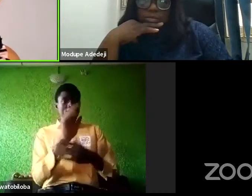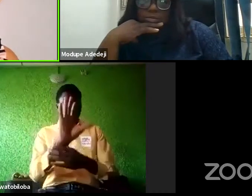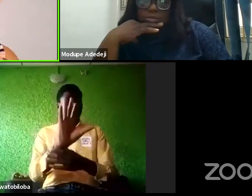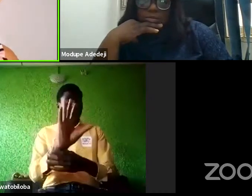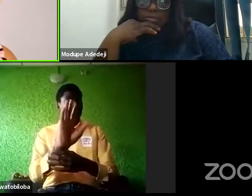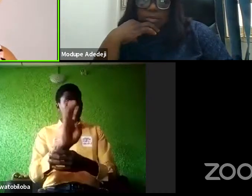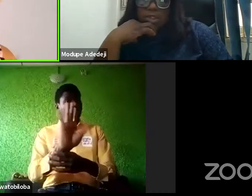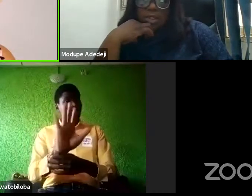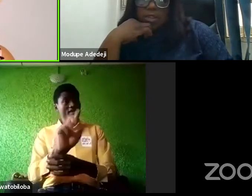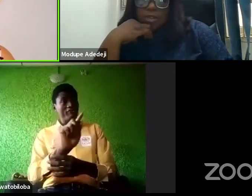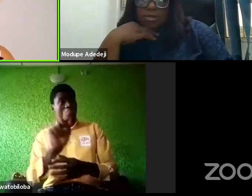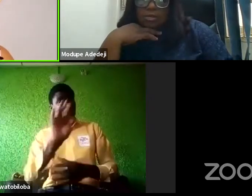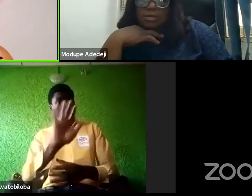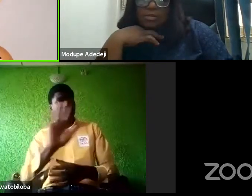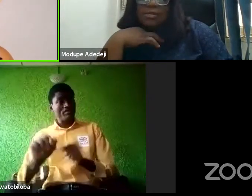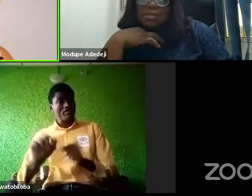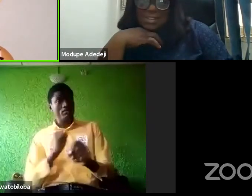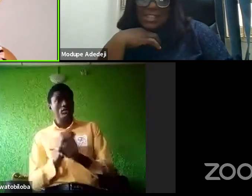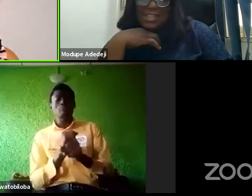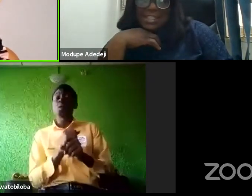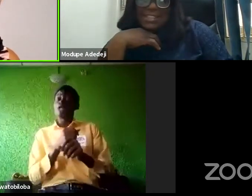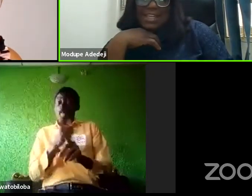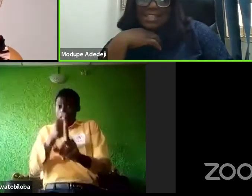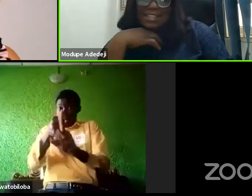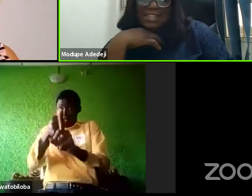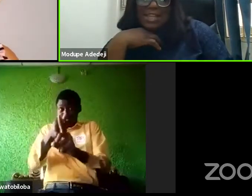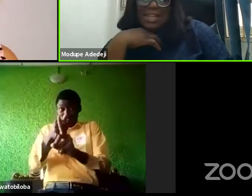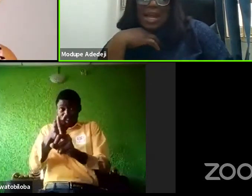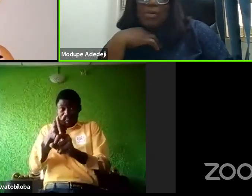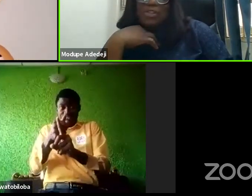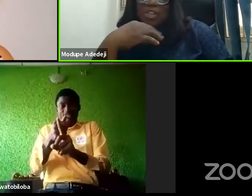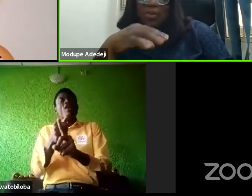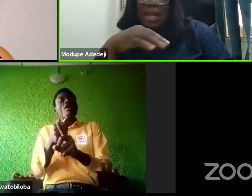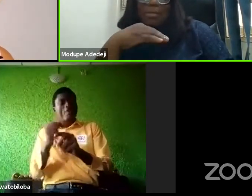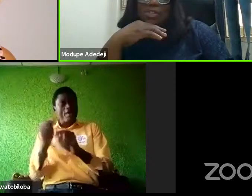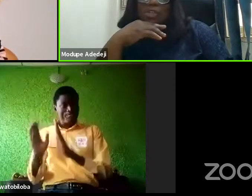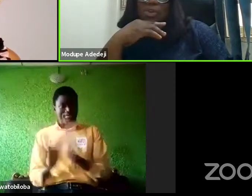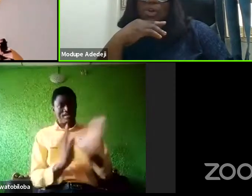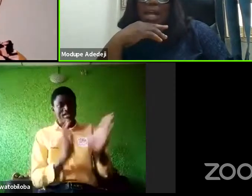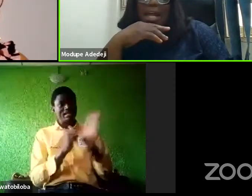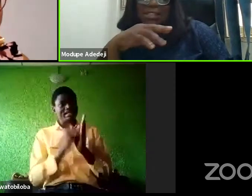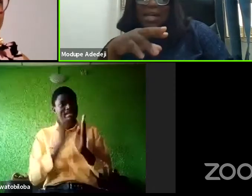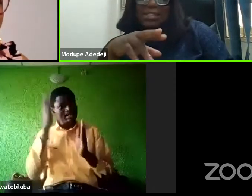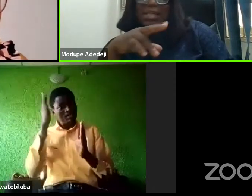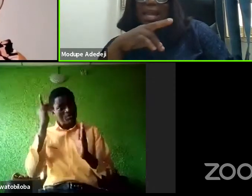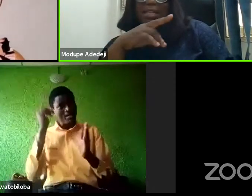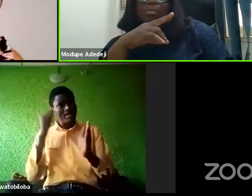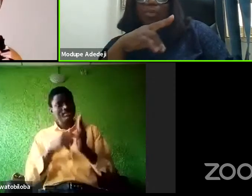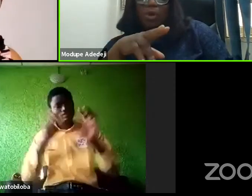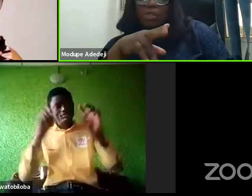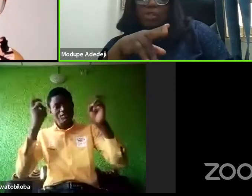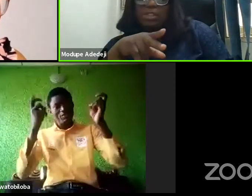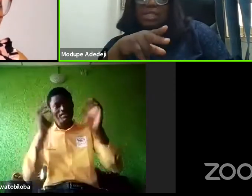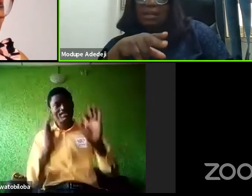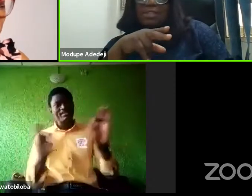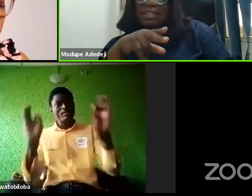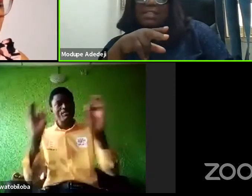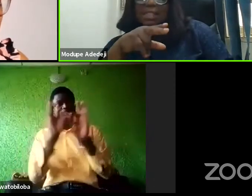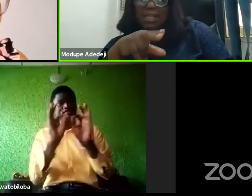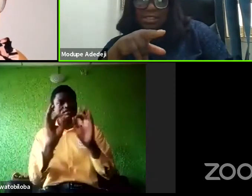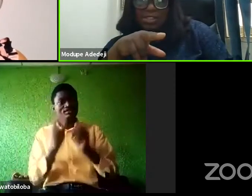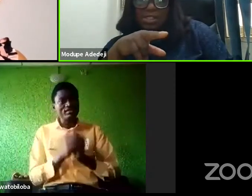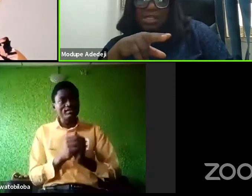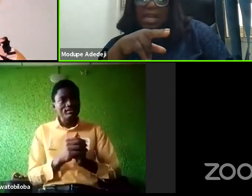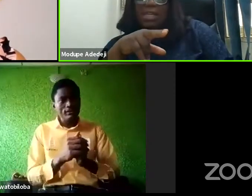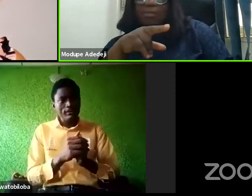That's why this topic is very important to me. Yes, exactly. I'm also preparing. I must also add that any blood after